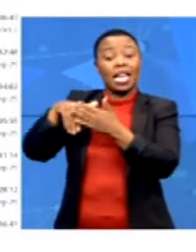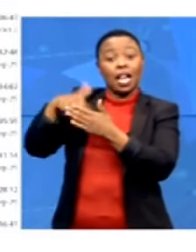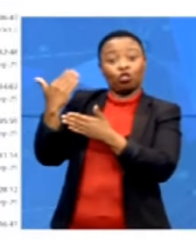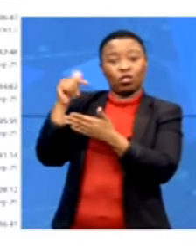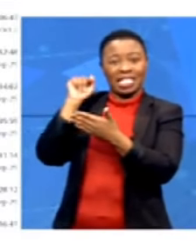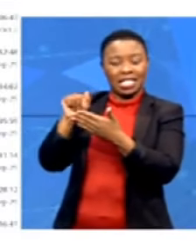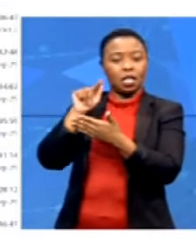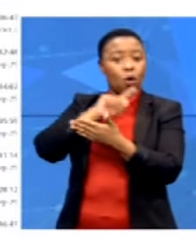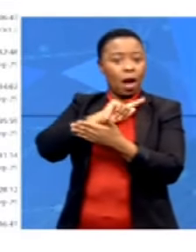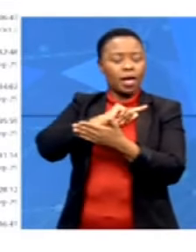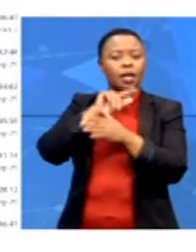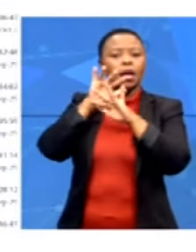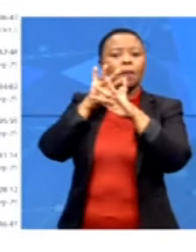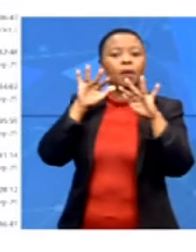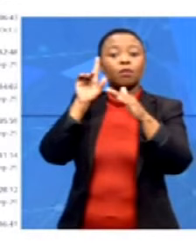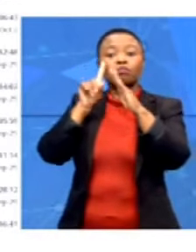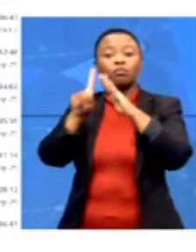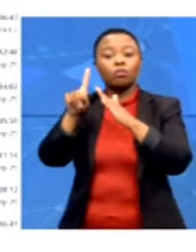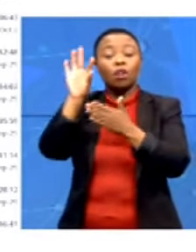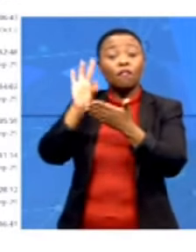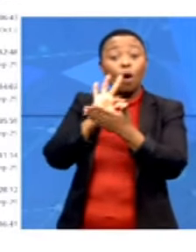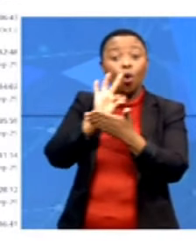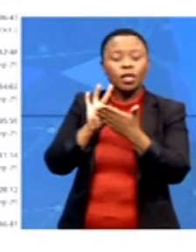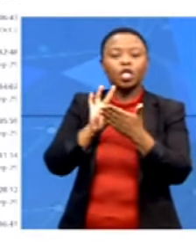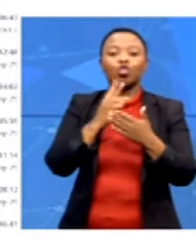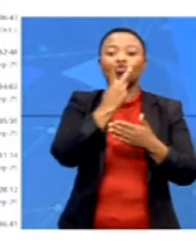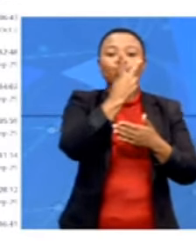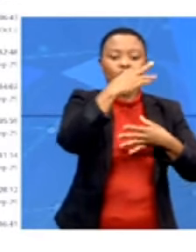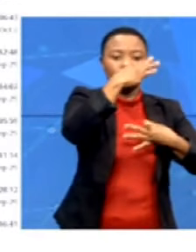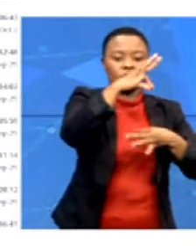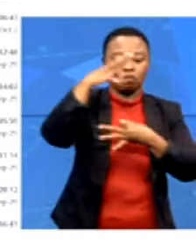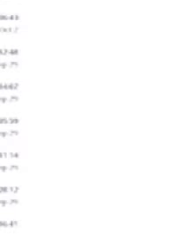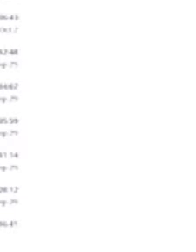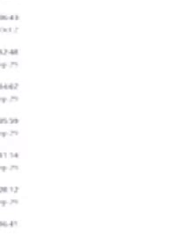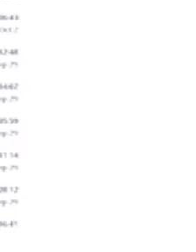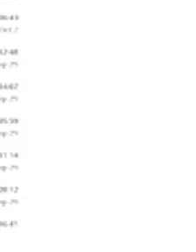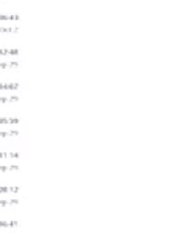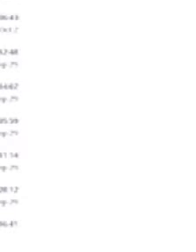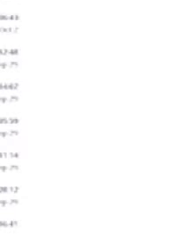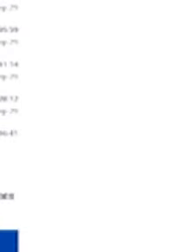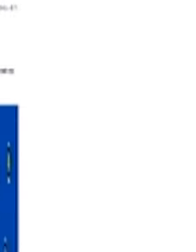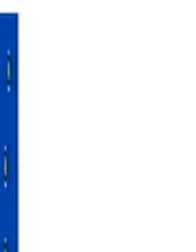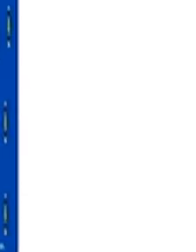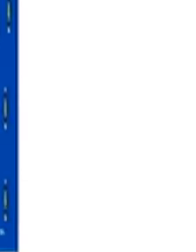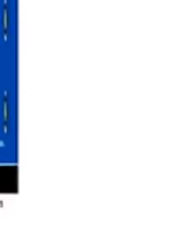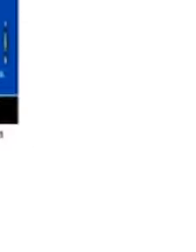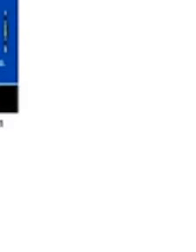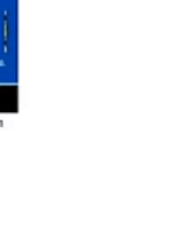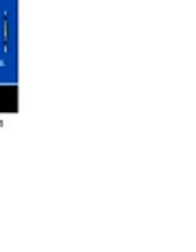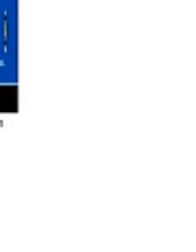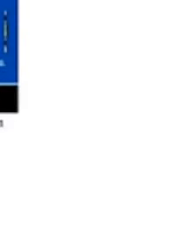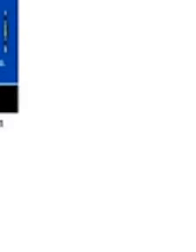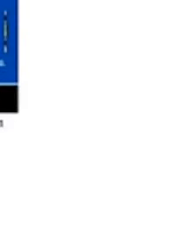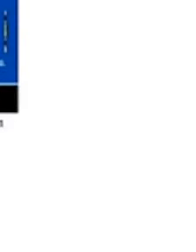going to be getting 2 ballot papers, and in some areas getting 3 ballot papers. So all that information is available because we need to ensure that people are able